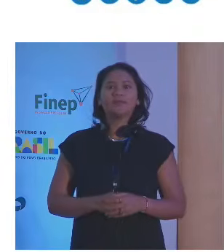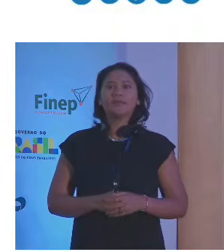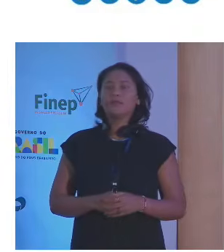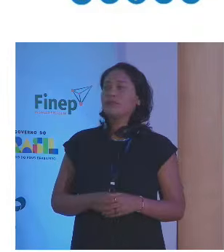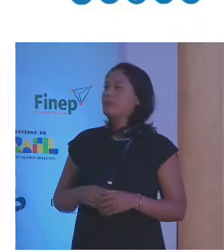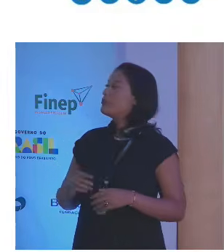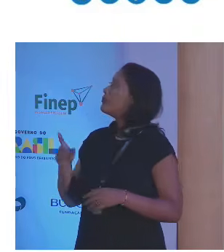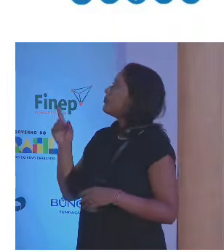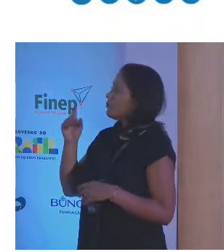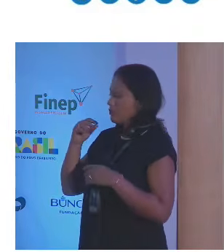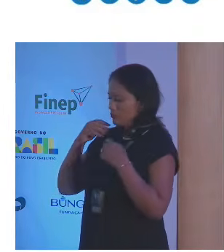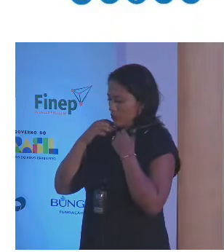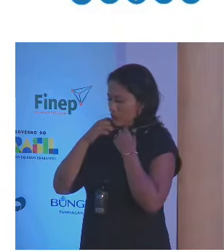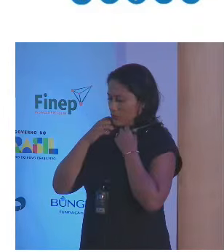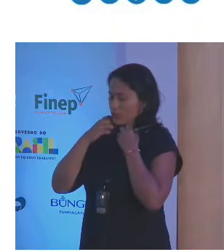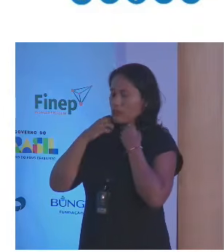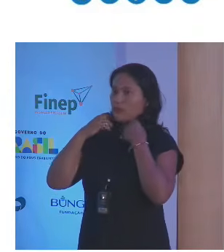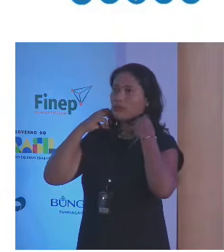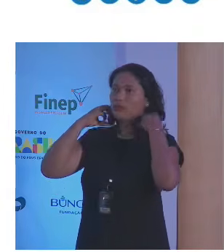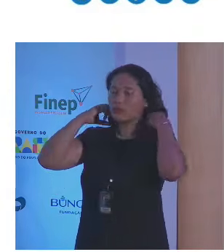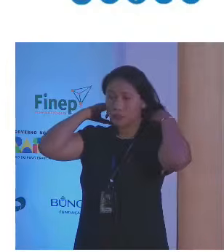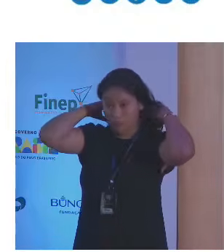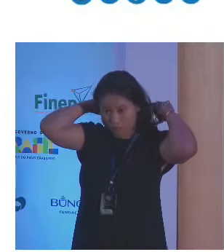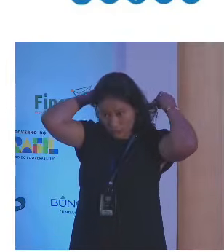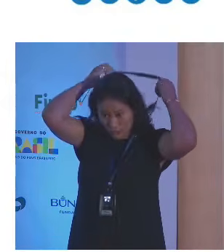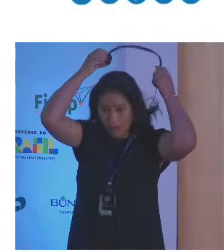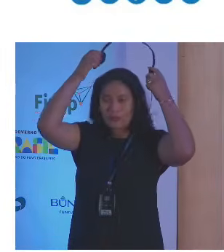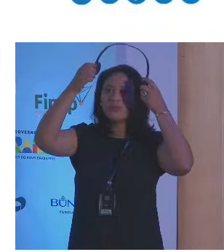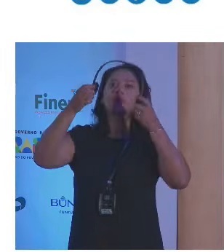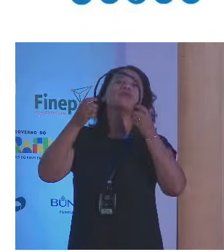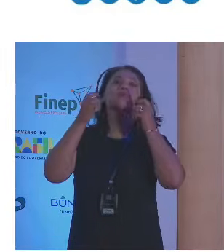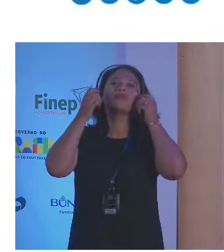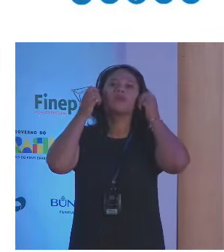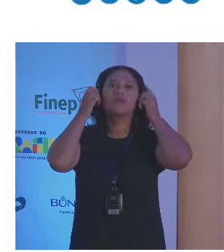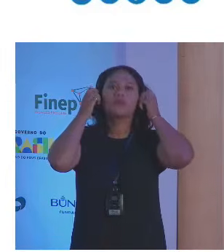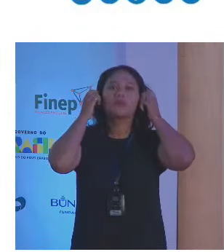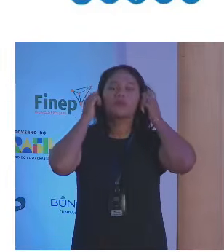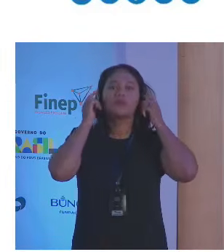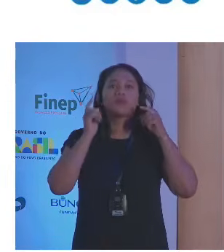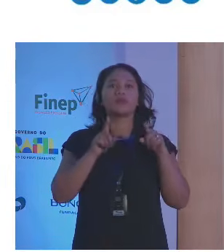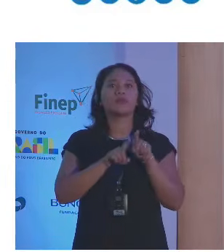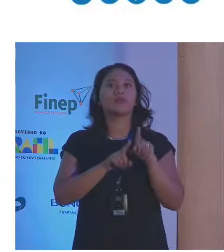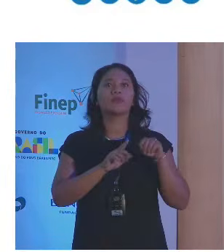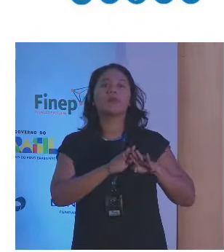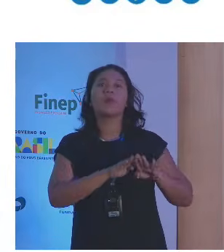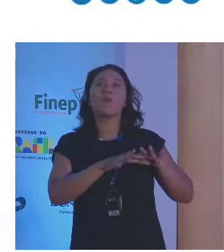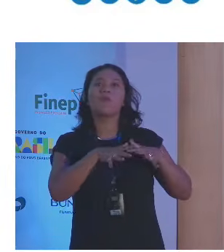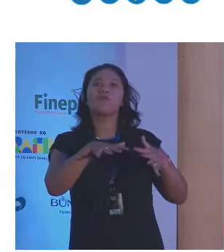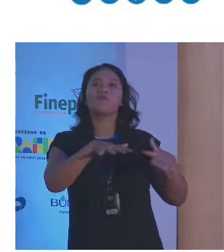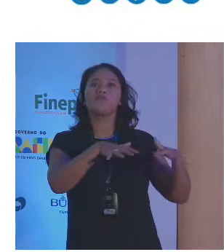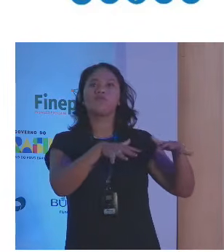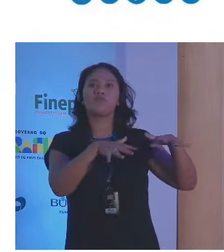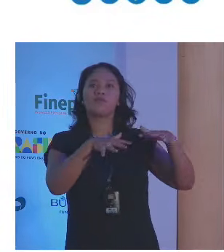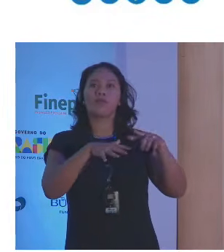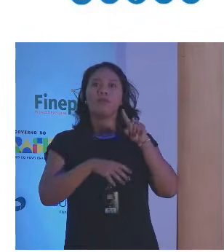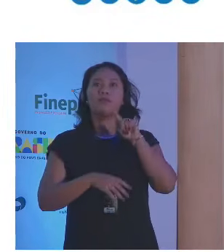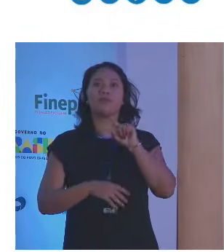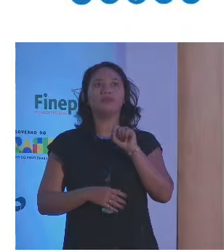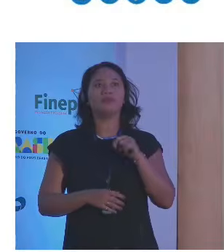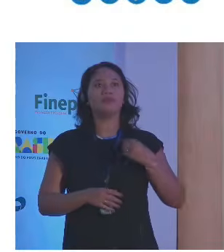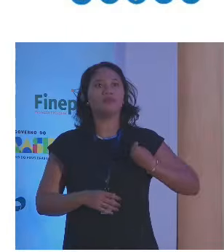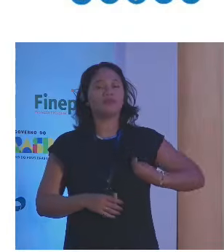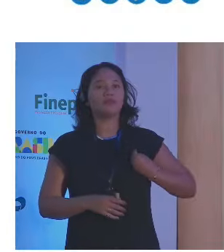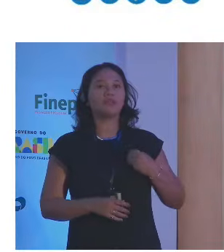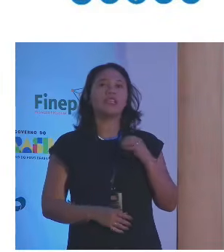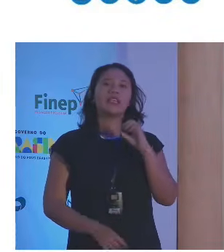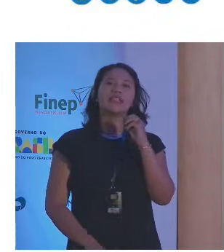IPCC's estimate of projections of sea level is a rise of 0.3 meter with